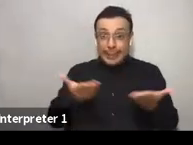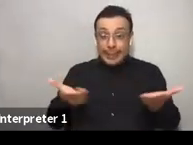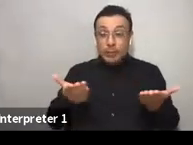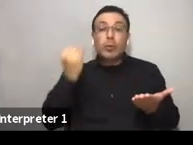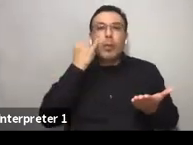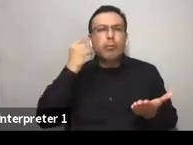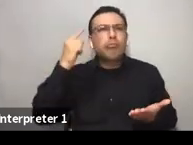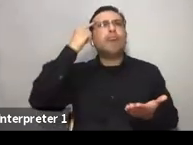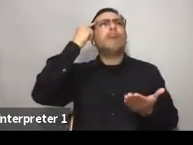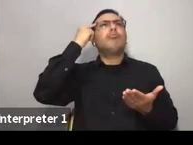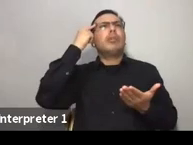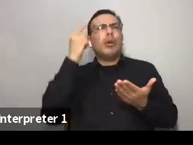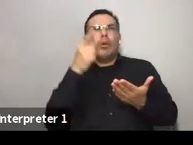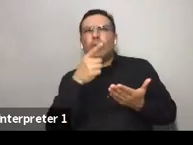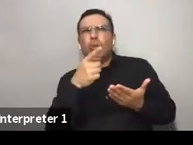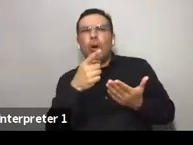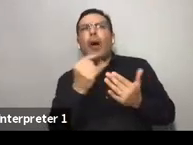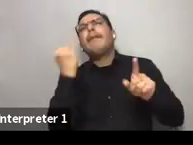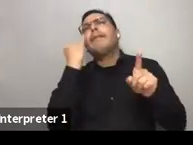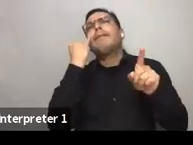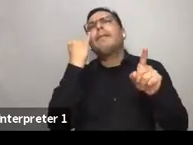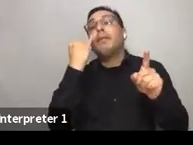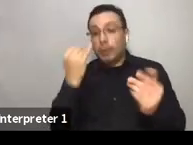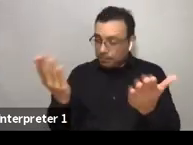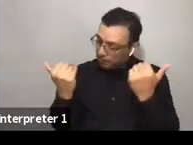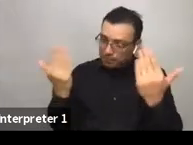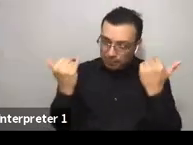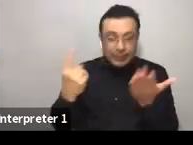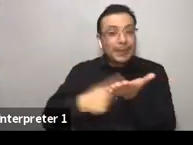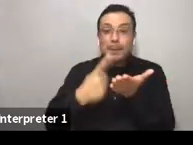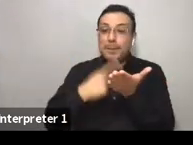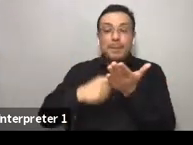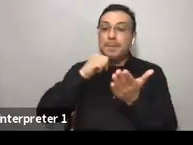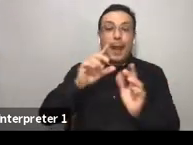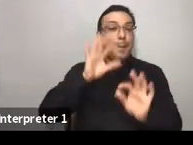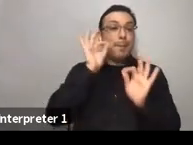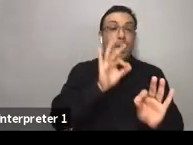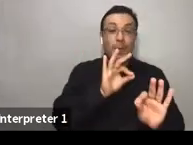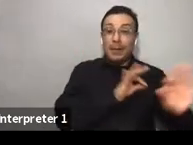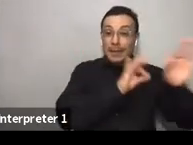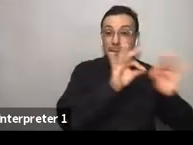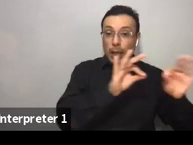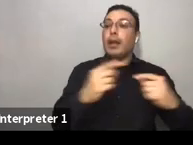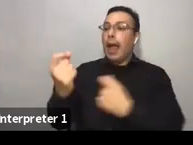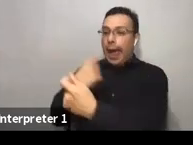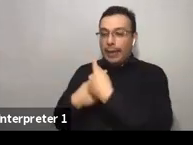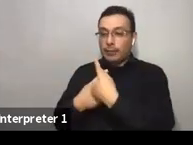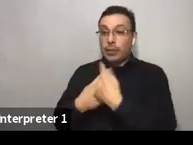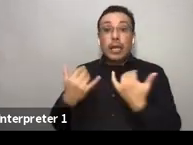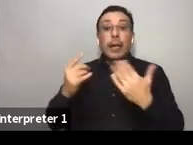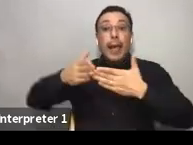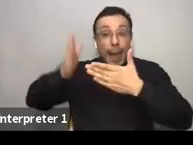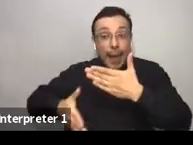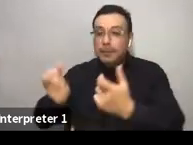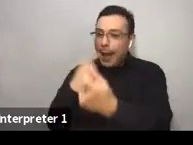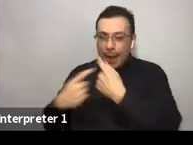please, ask questions along the way, ask us questions at the end, ask us later through email. We're here to